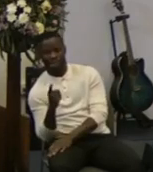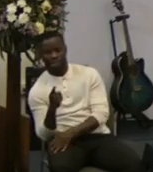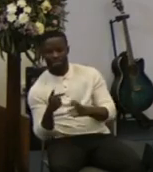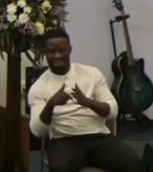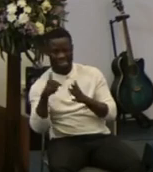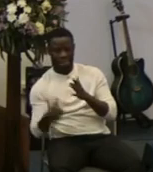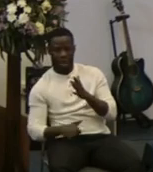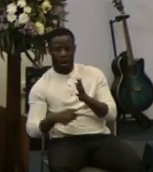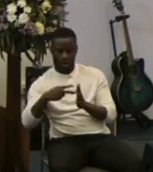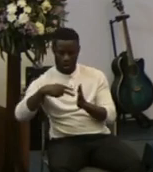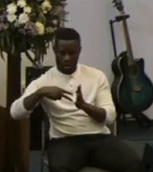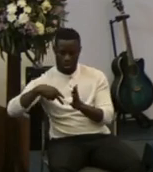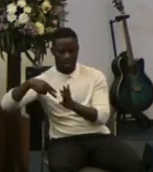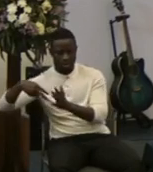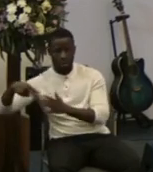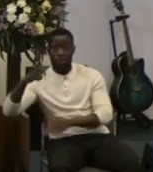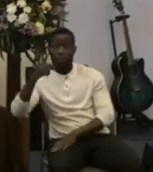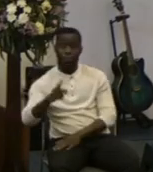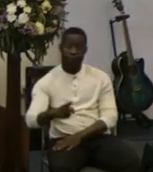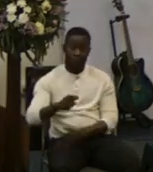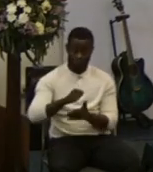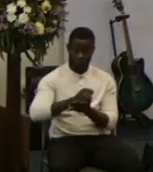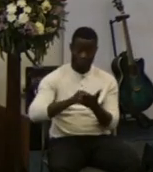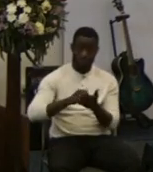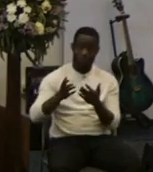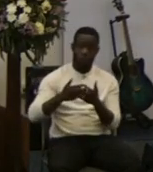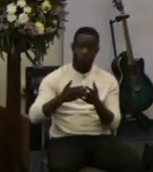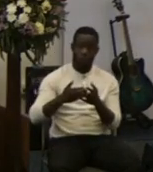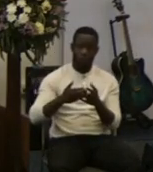bigger, and they're written